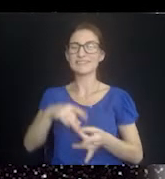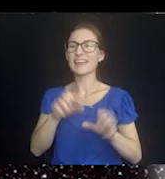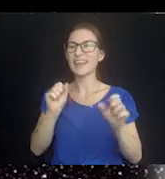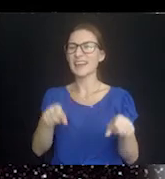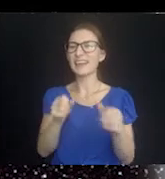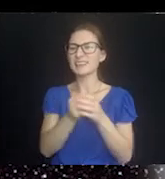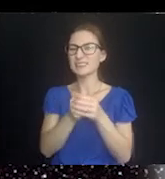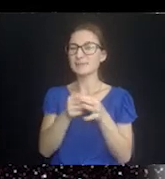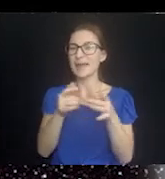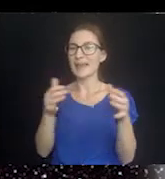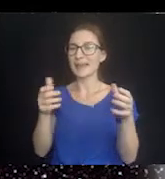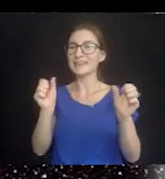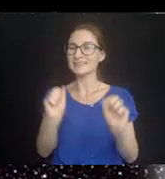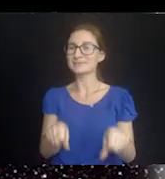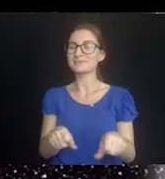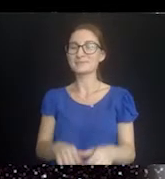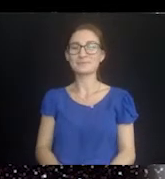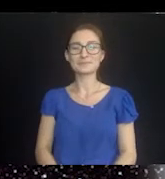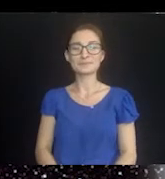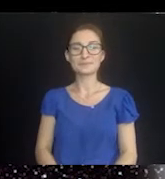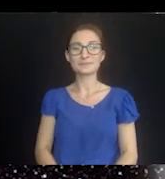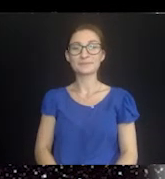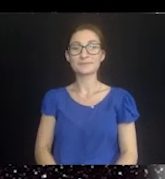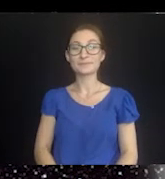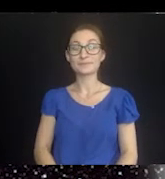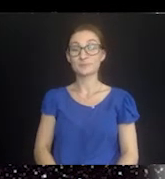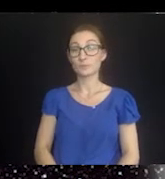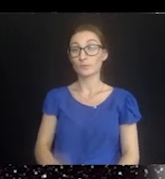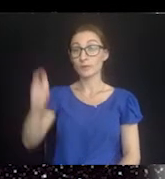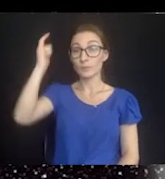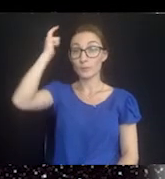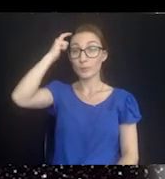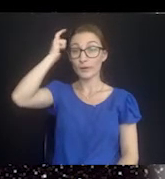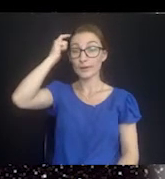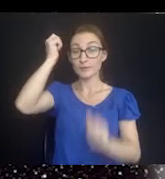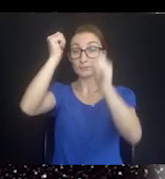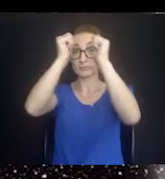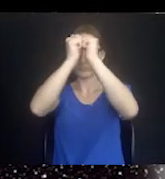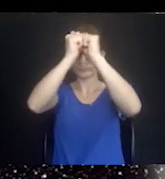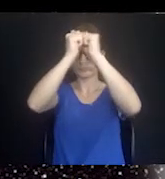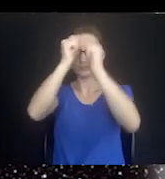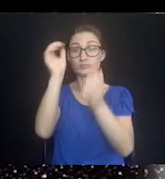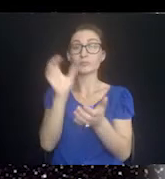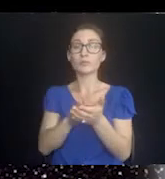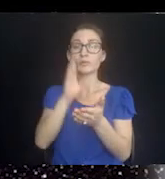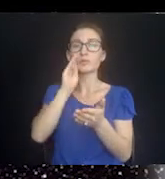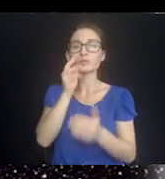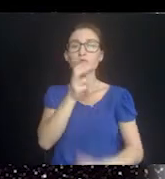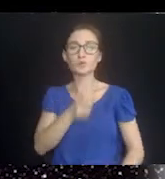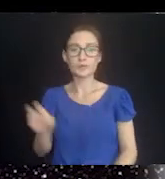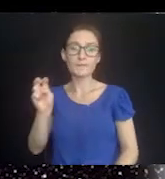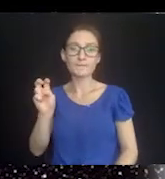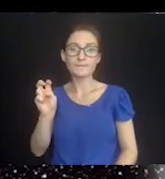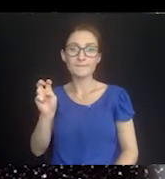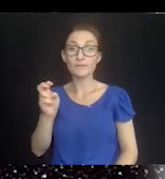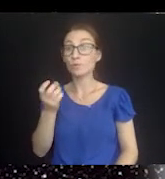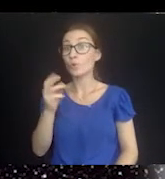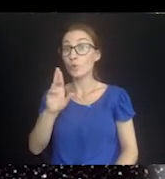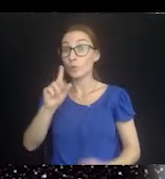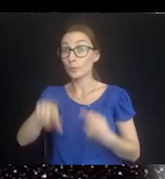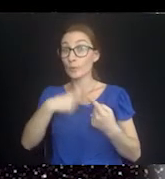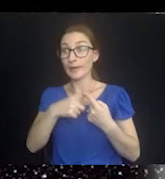basic mindfulness and then can sort of naturally expand from there. So when the brain learns